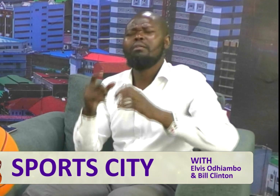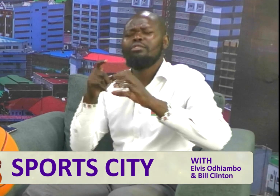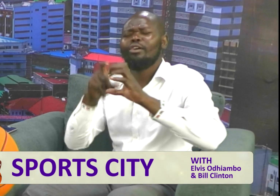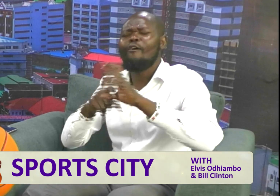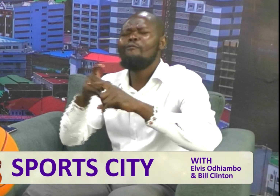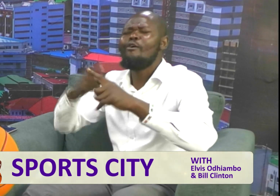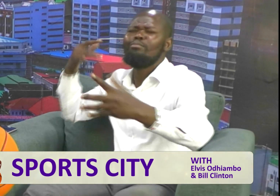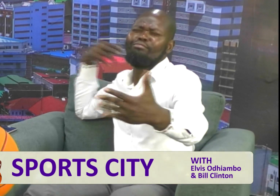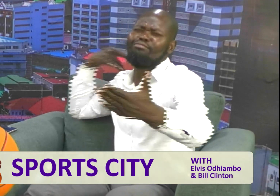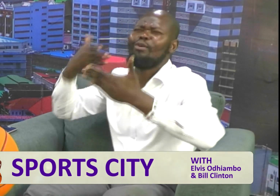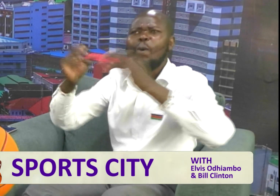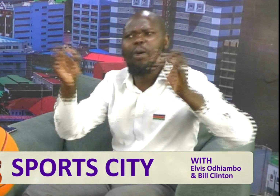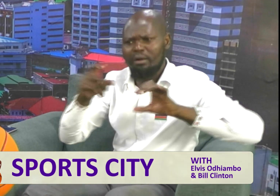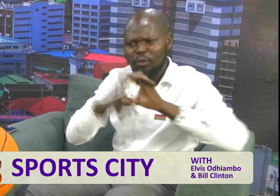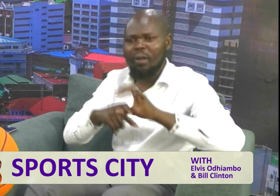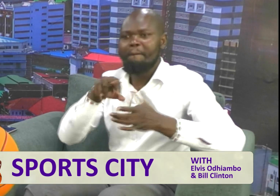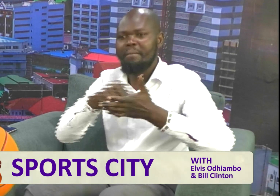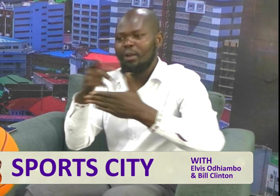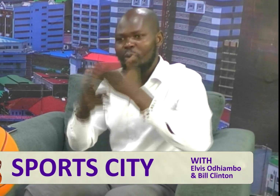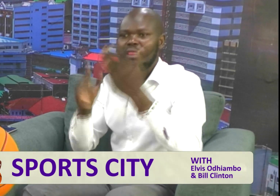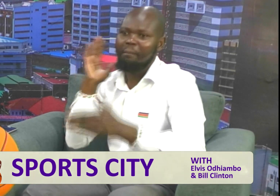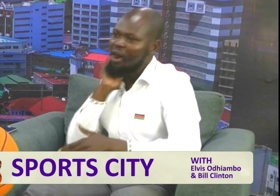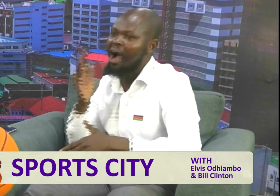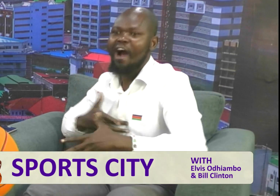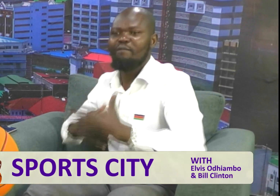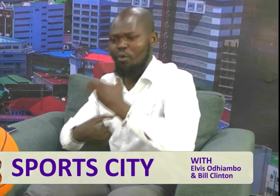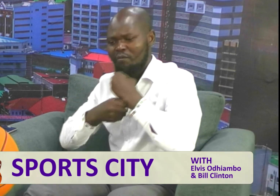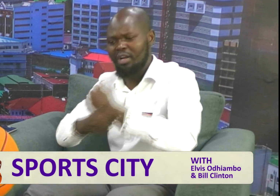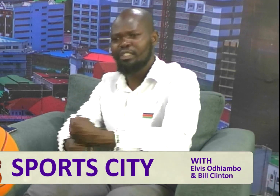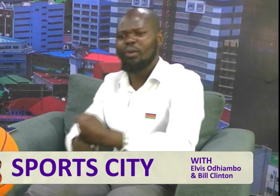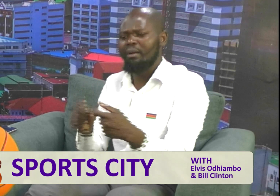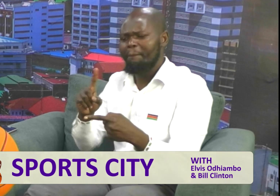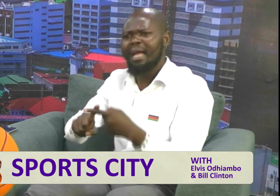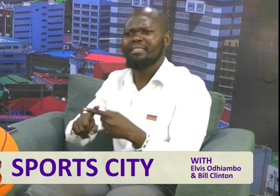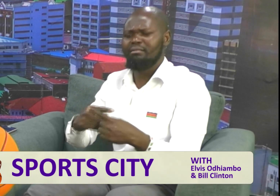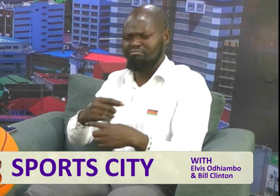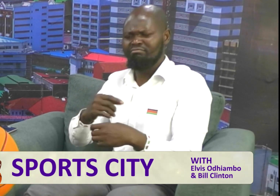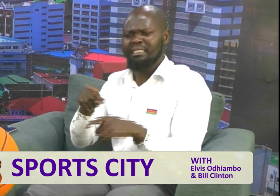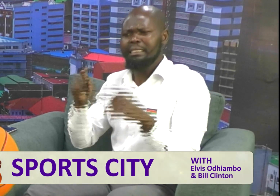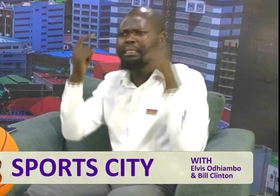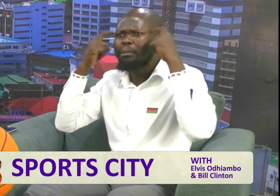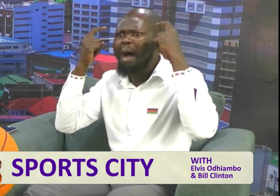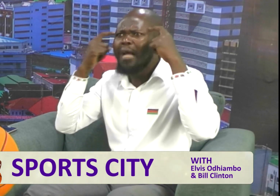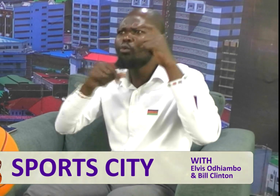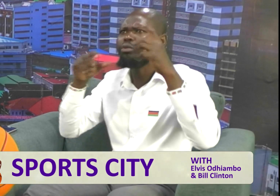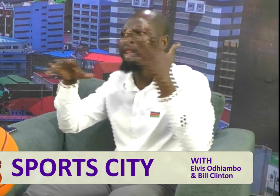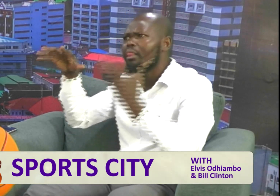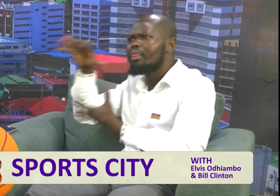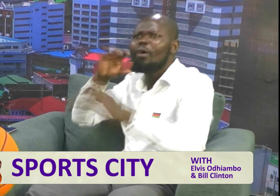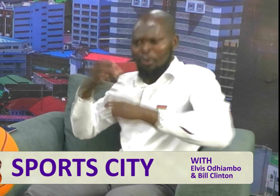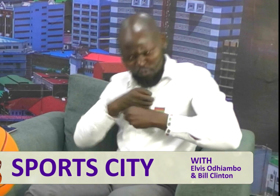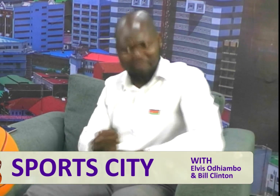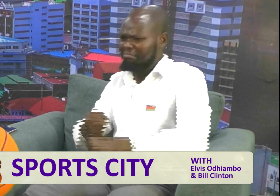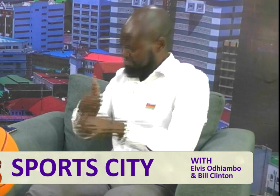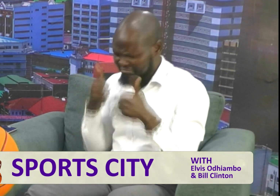really joined to be a very big team. Right. But I believe Muranga's confidence plus